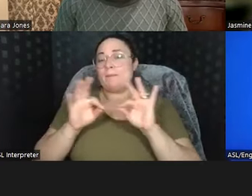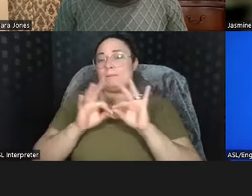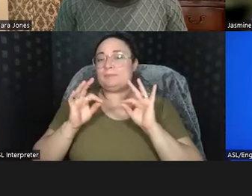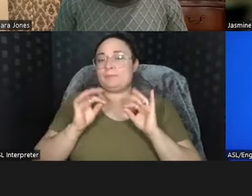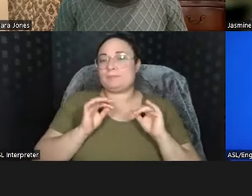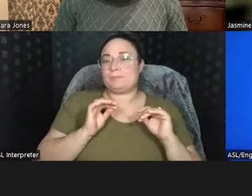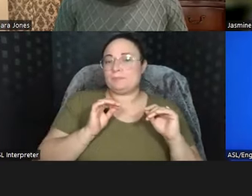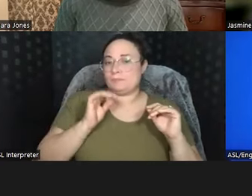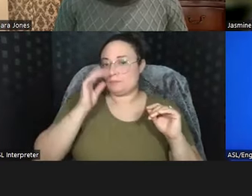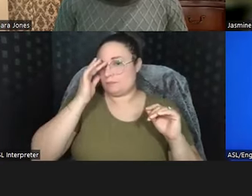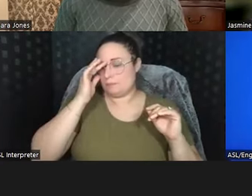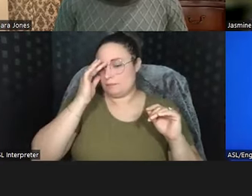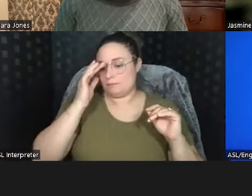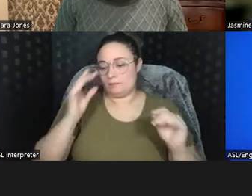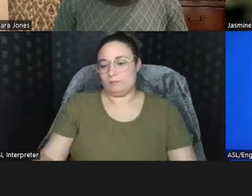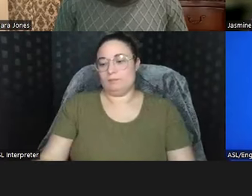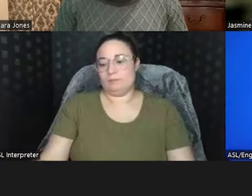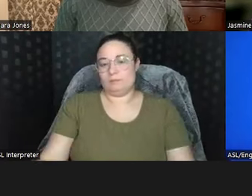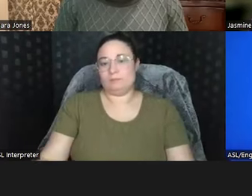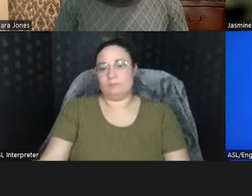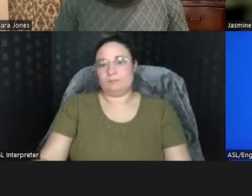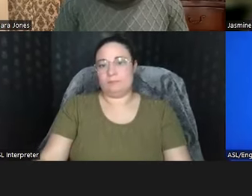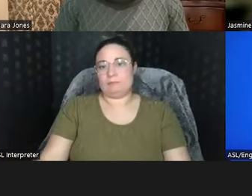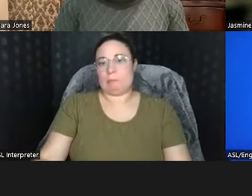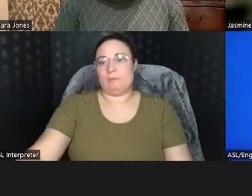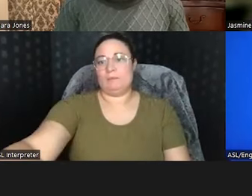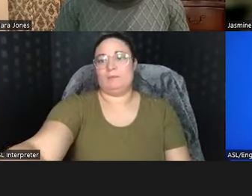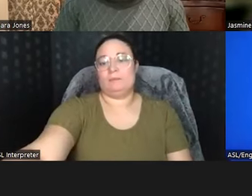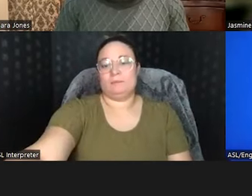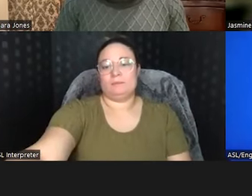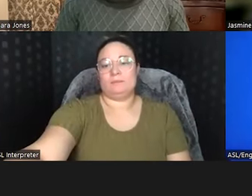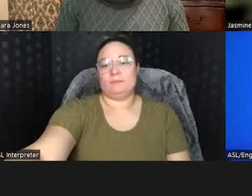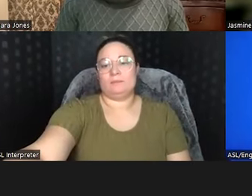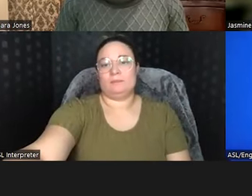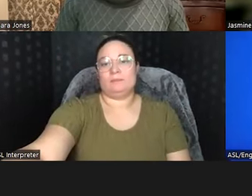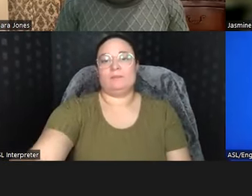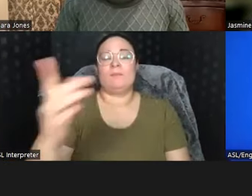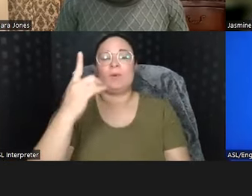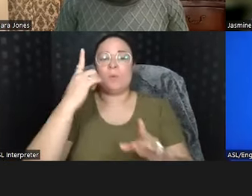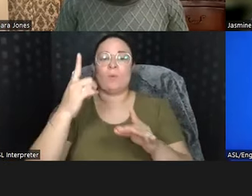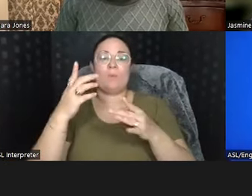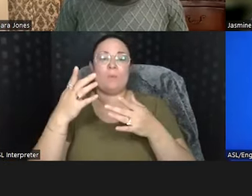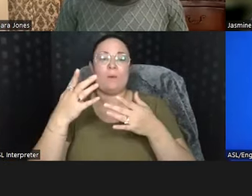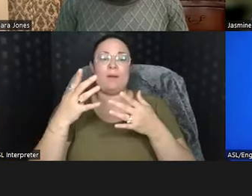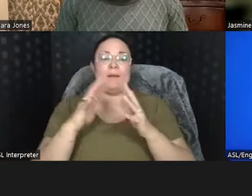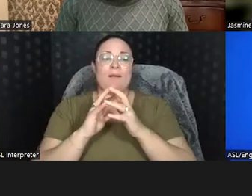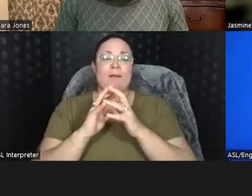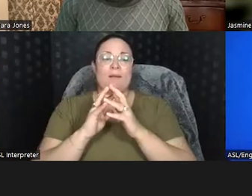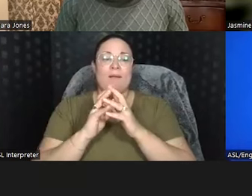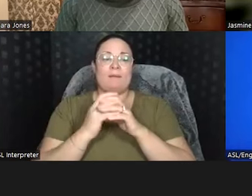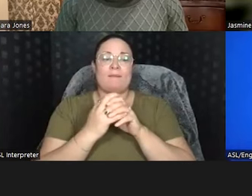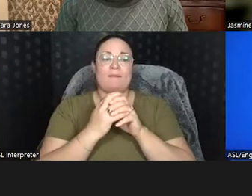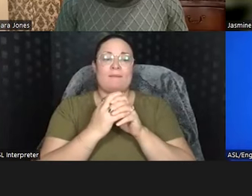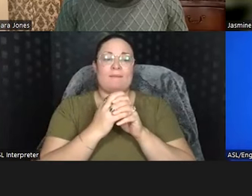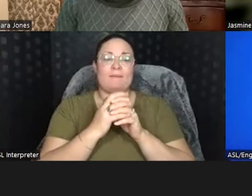that we underscore that one of the intersections for not taking trans